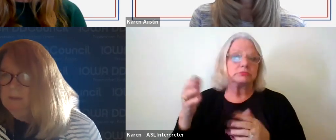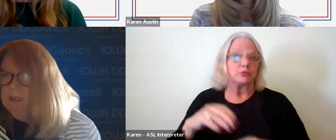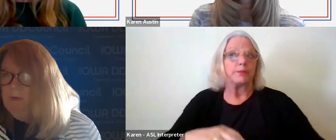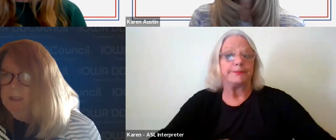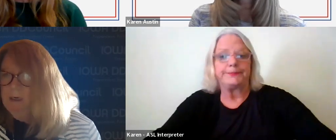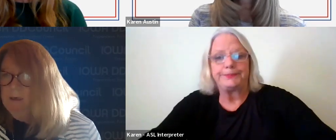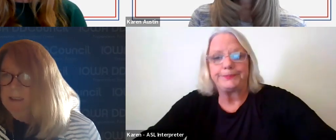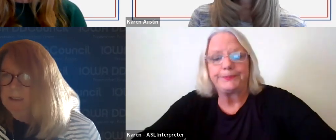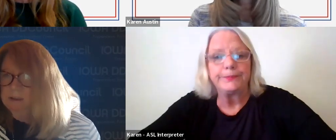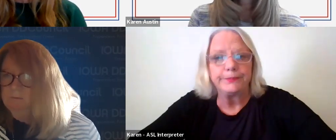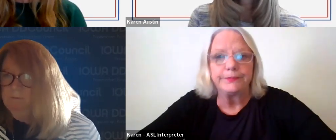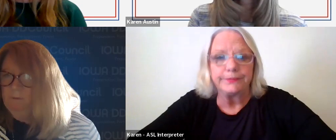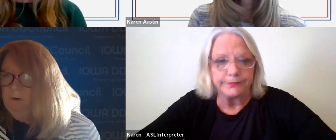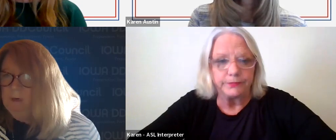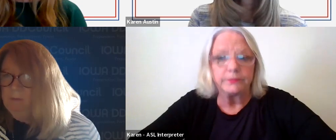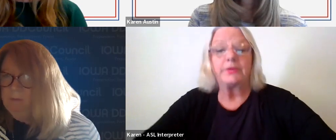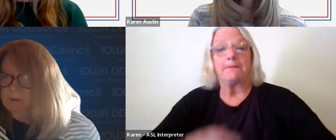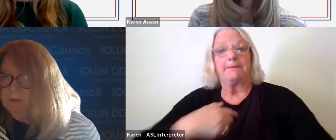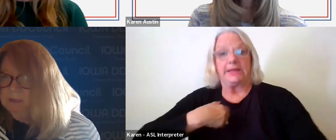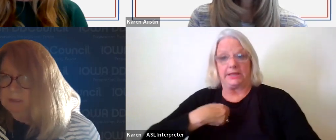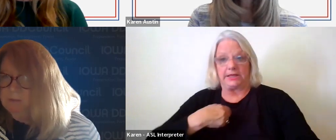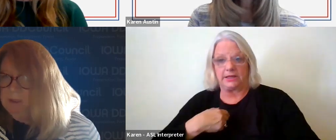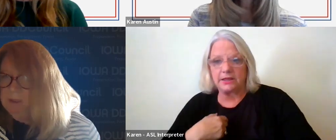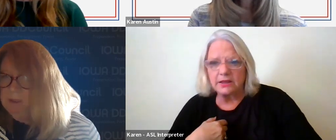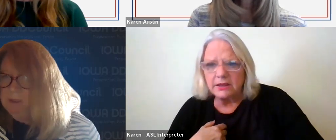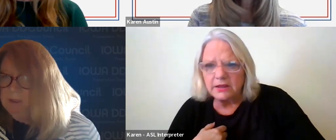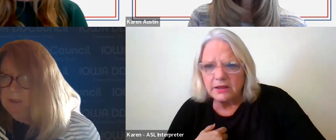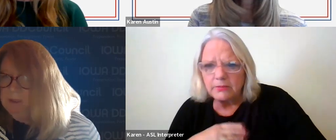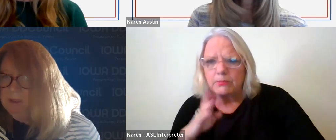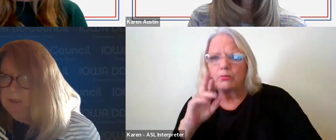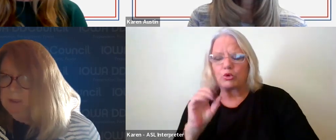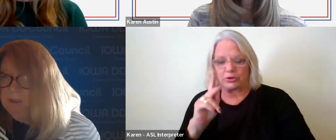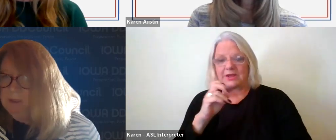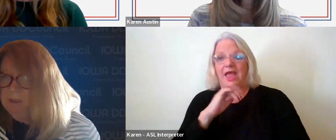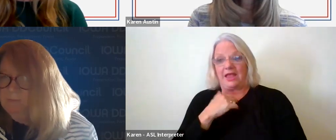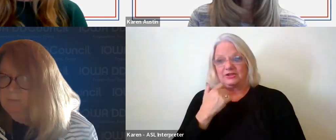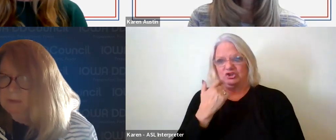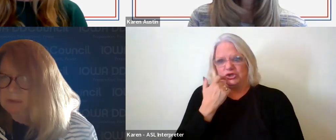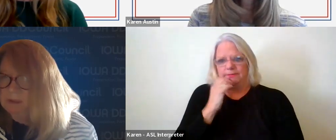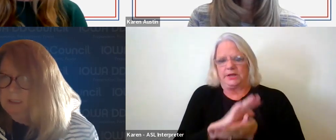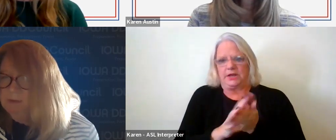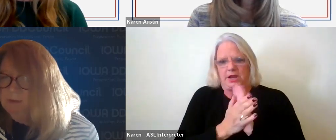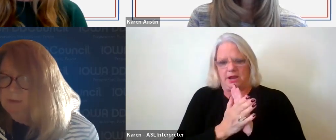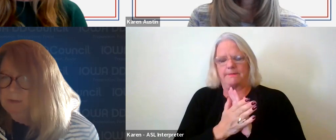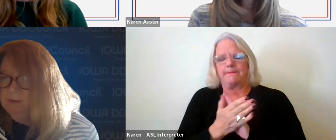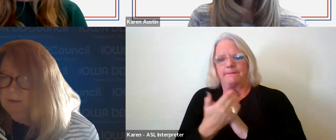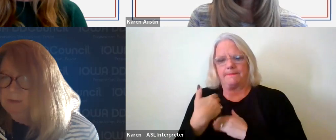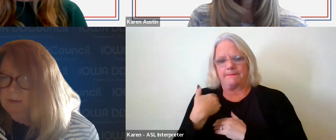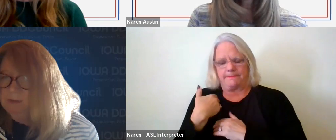We've recently been appointed guardian and conservator for a person with a disability. The previous